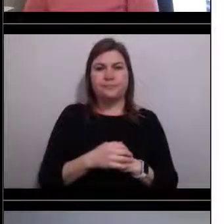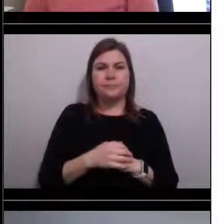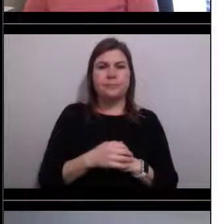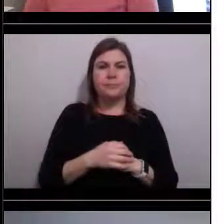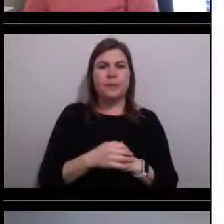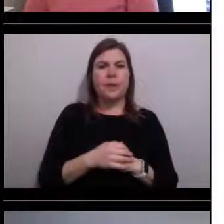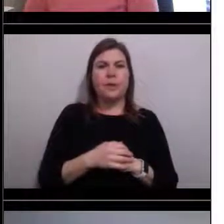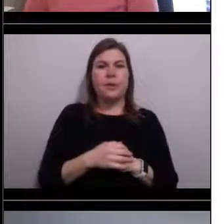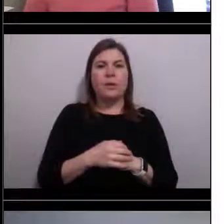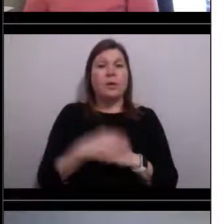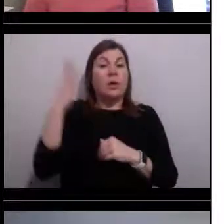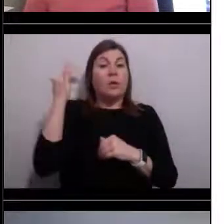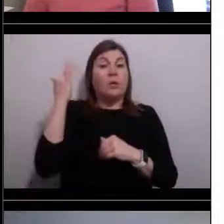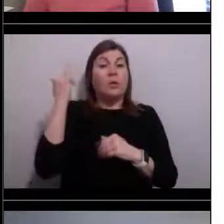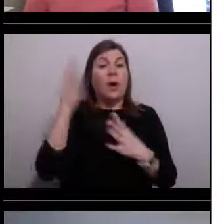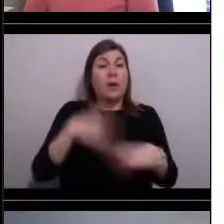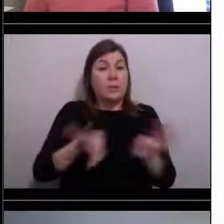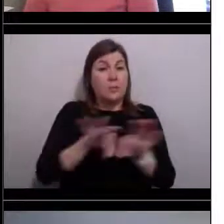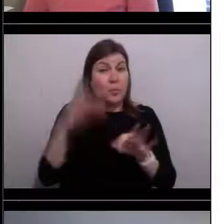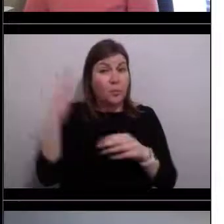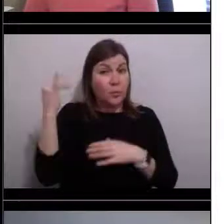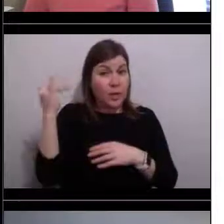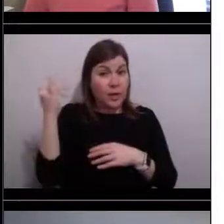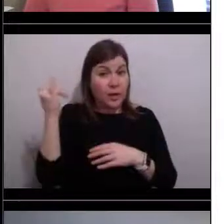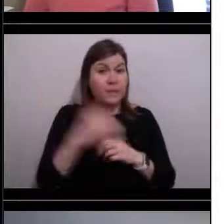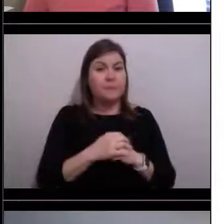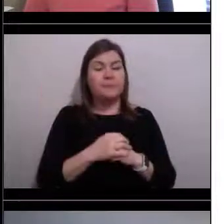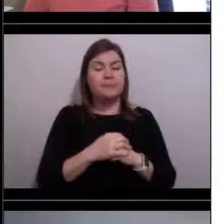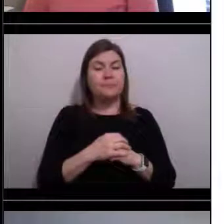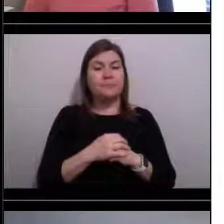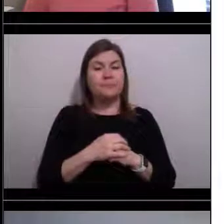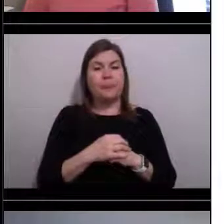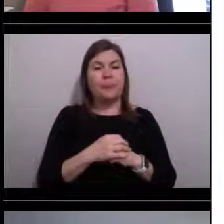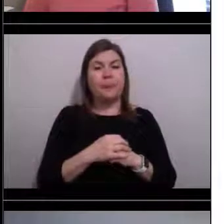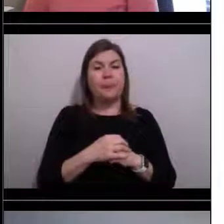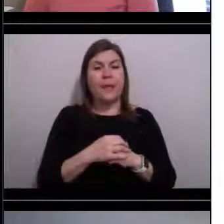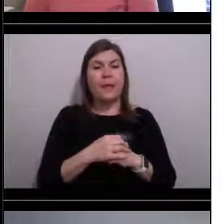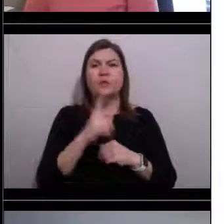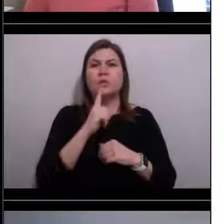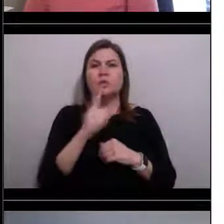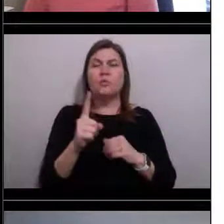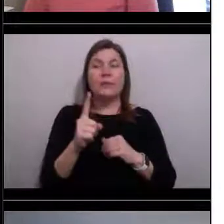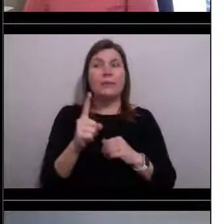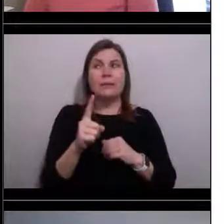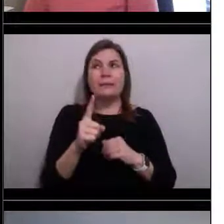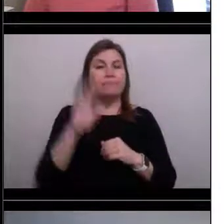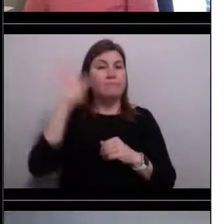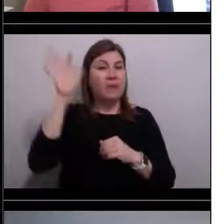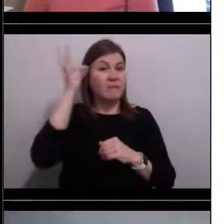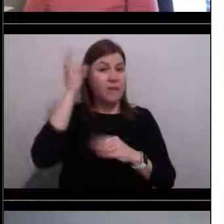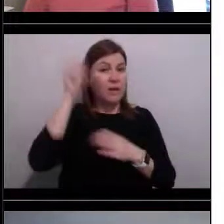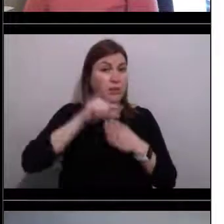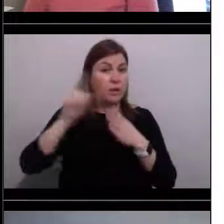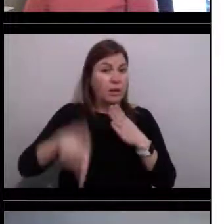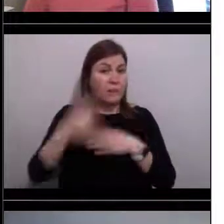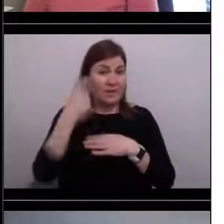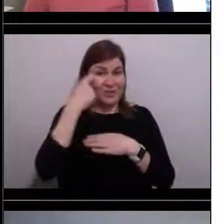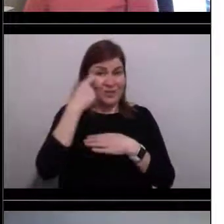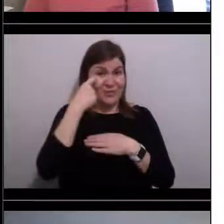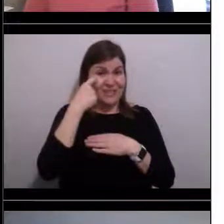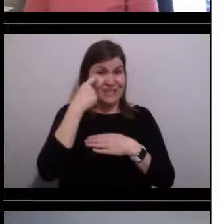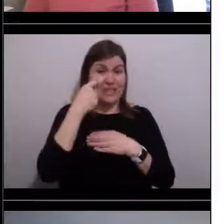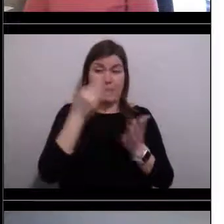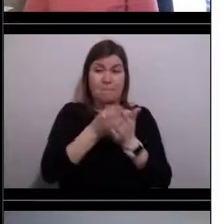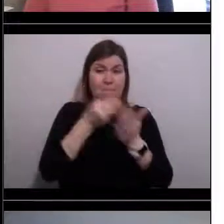Yeah. Why does it matter? And this is why there's been a lot of money put in at the federal level over the past number of years looking at